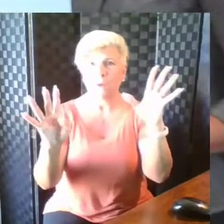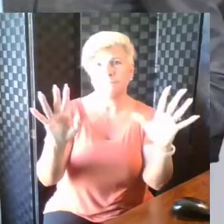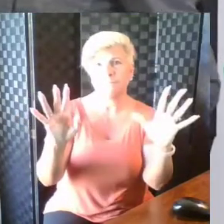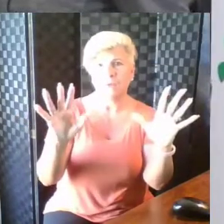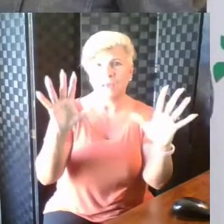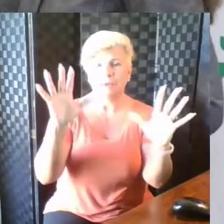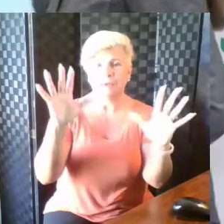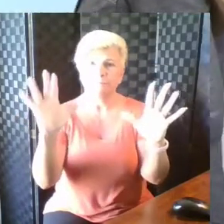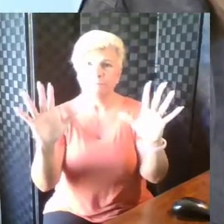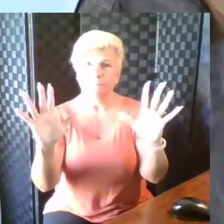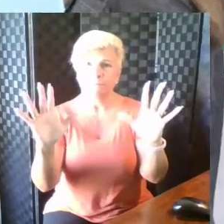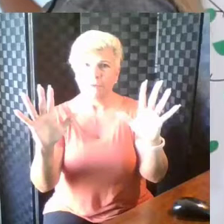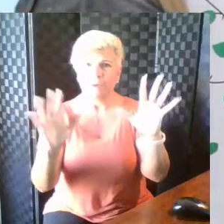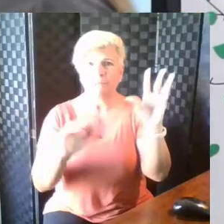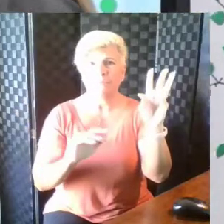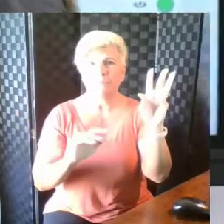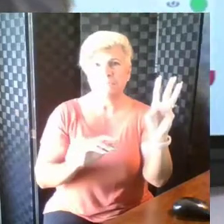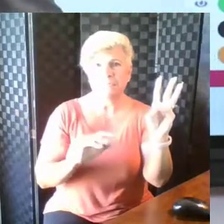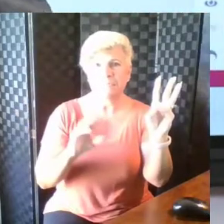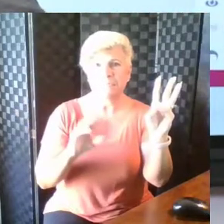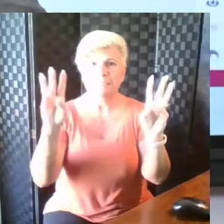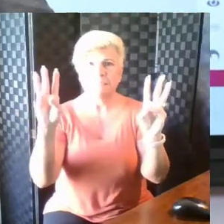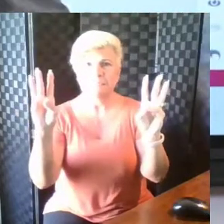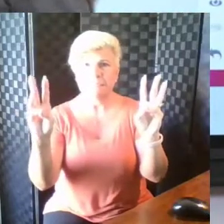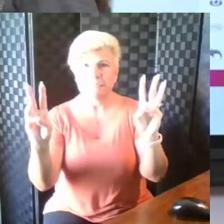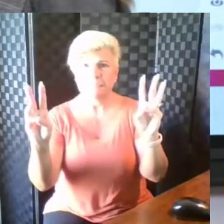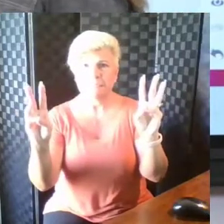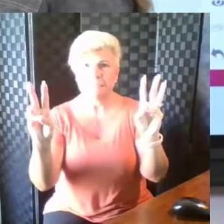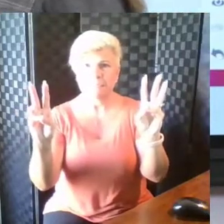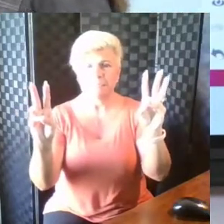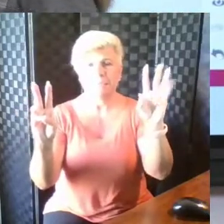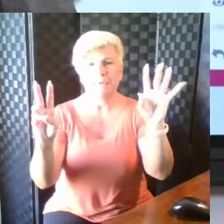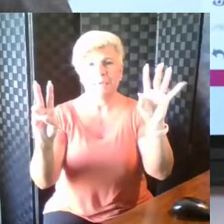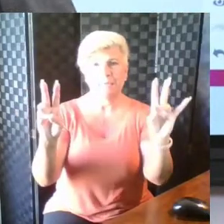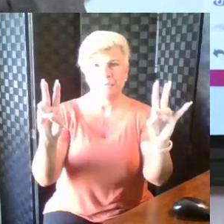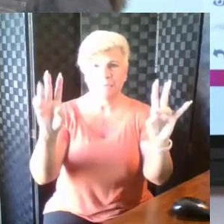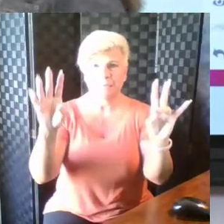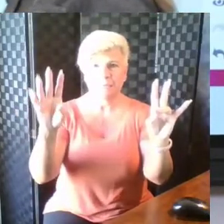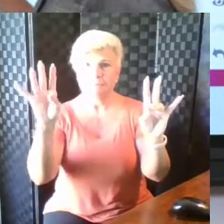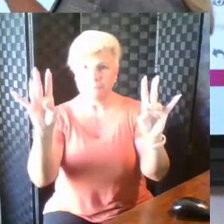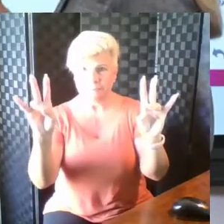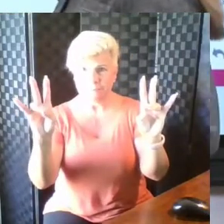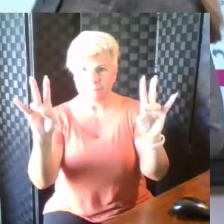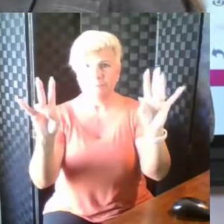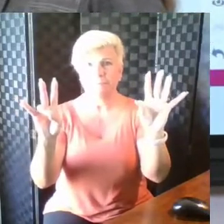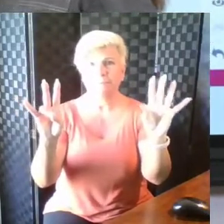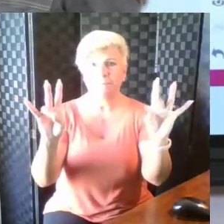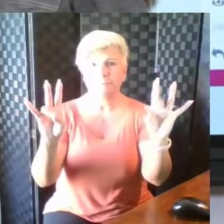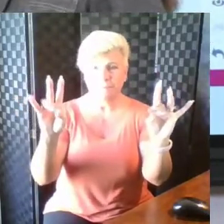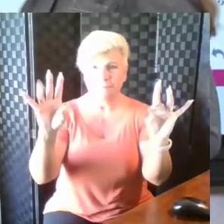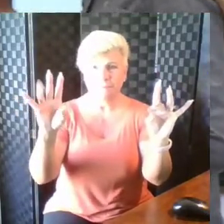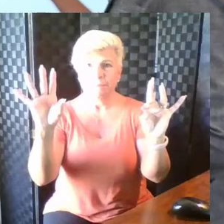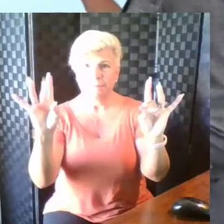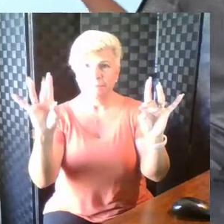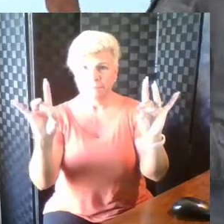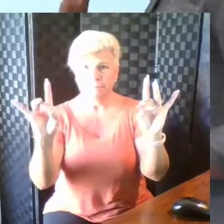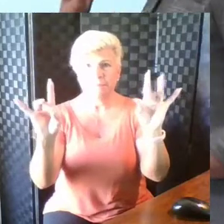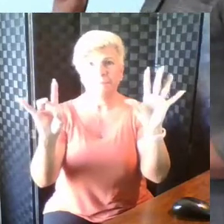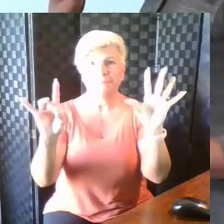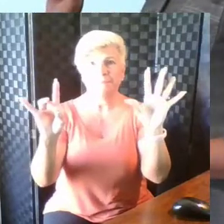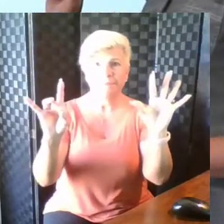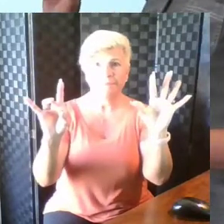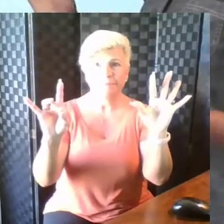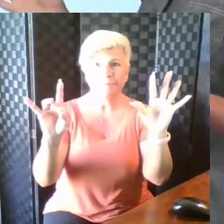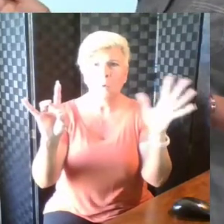4, 5, 5, 6, 6, 7, 7, 8,